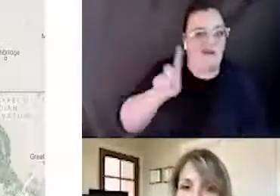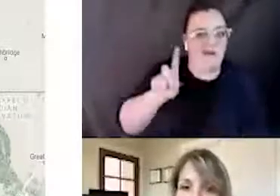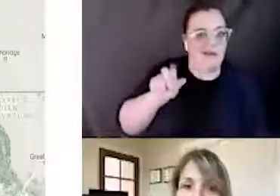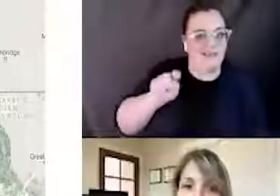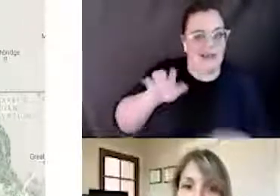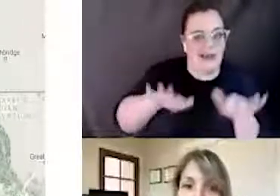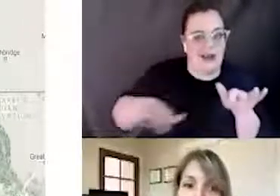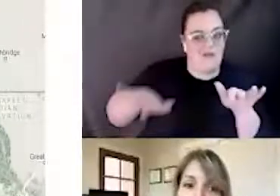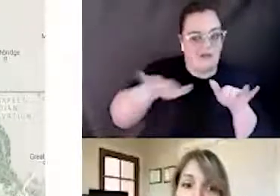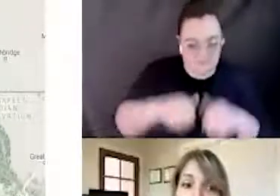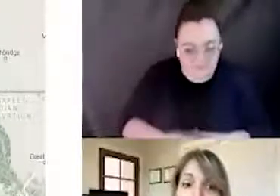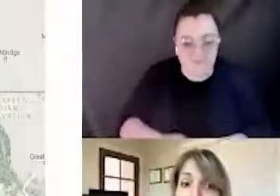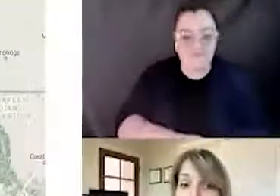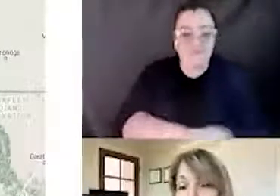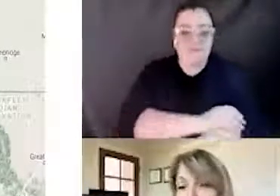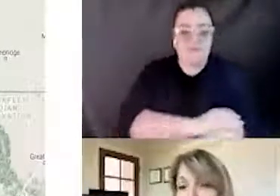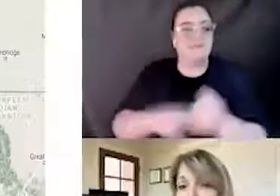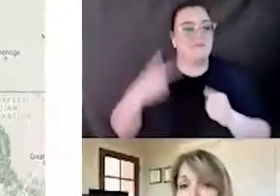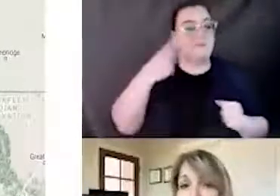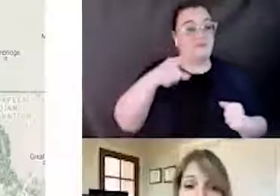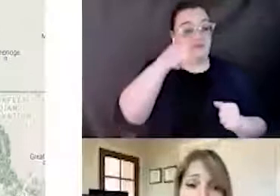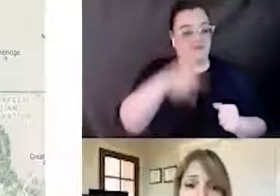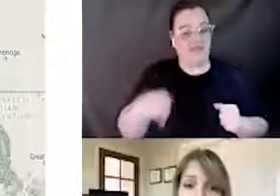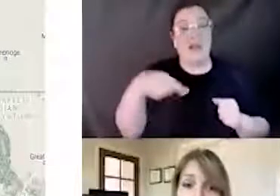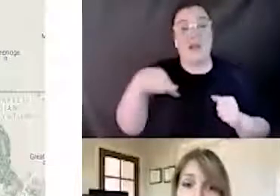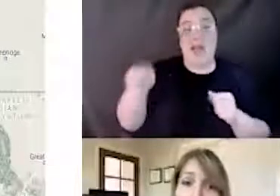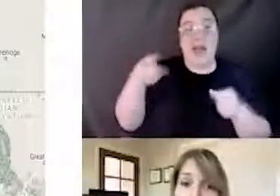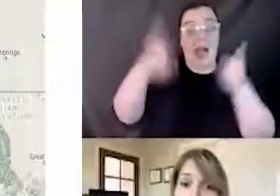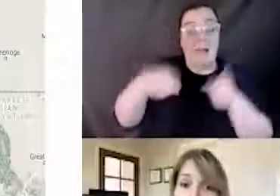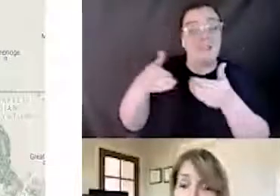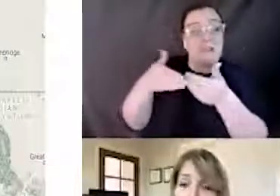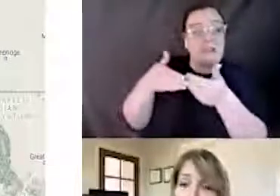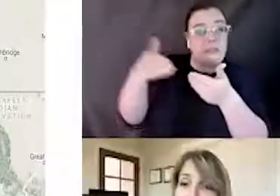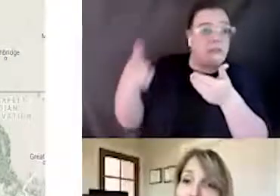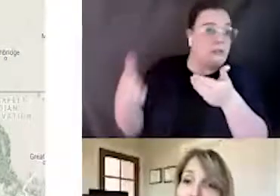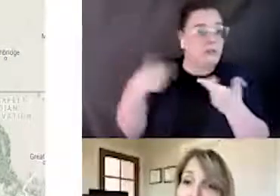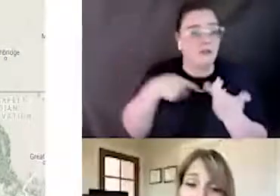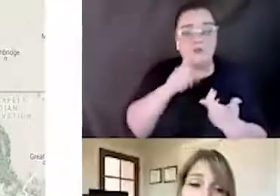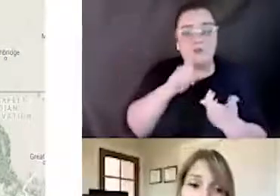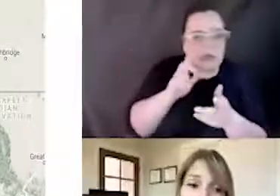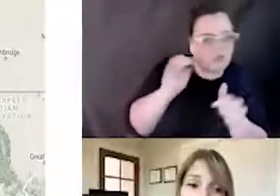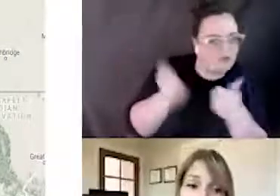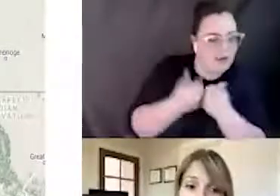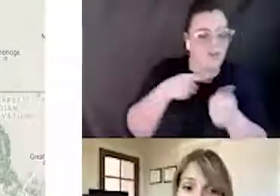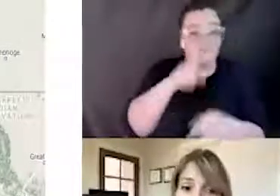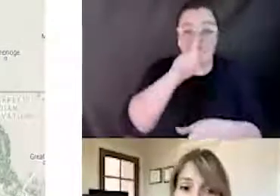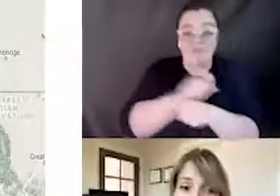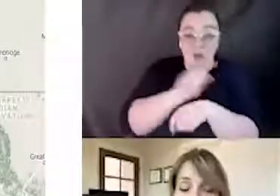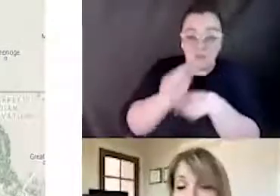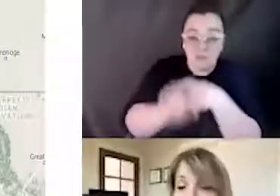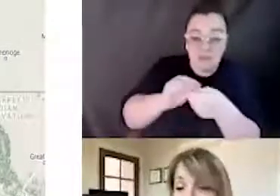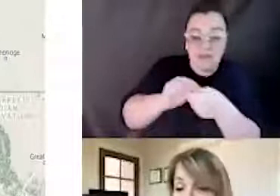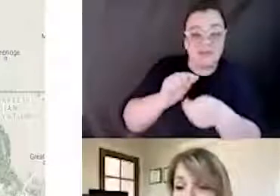our network. And when this happens, it's be pretty challenging for us to correctly locate and estimate the magnitude of the